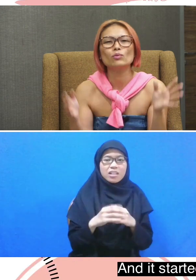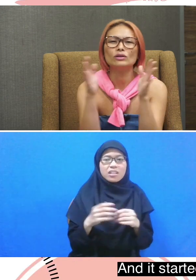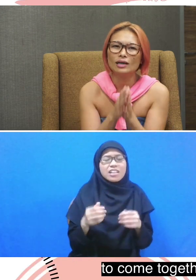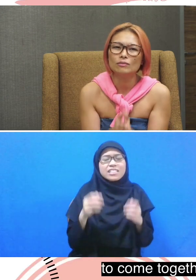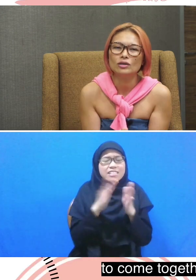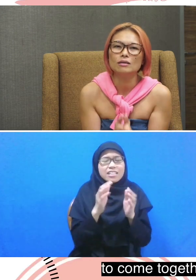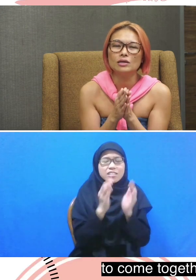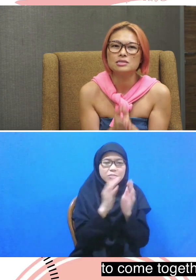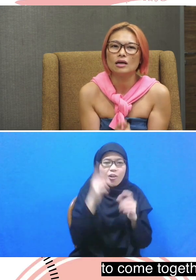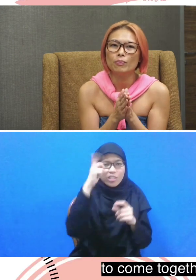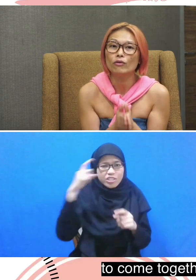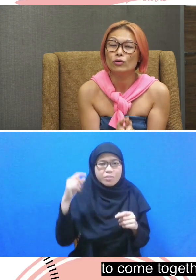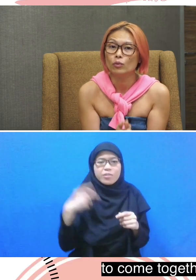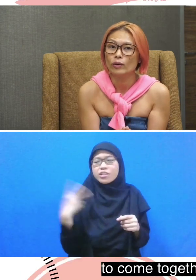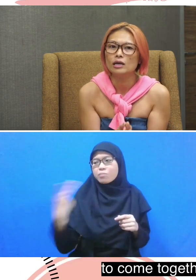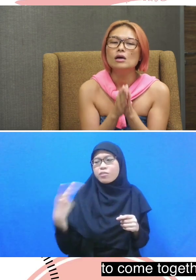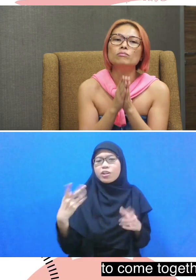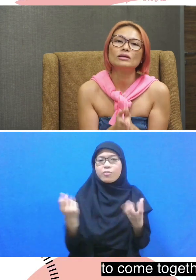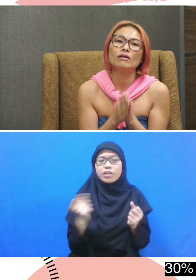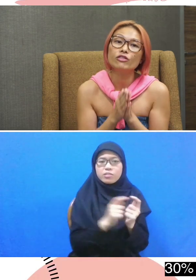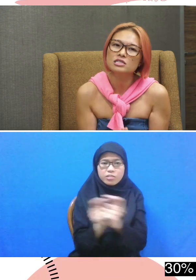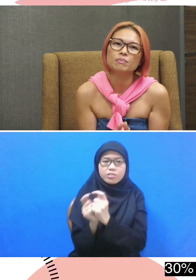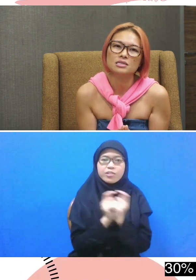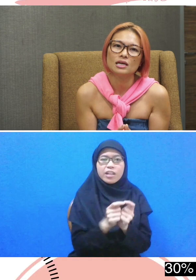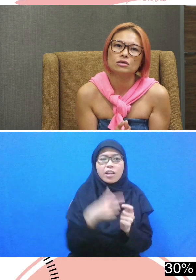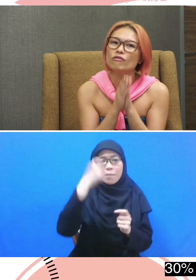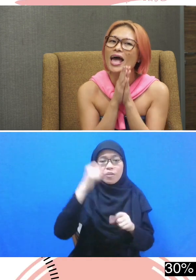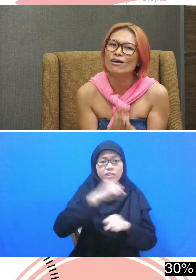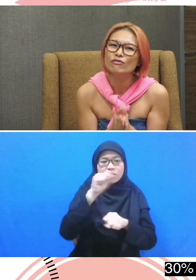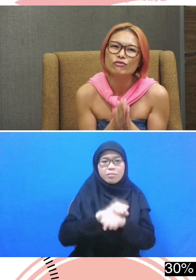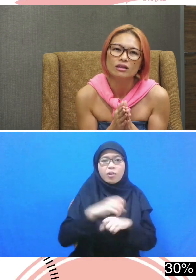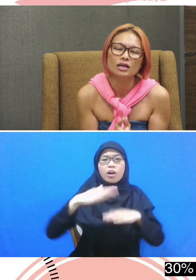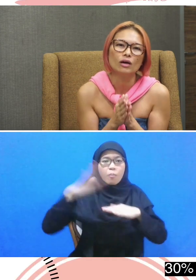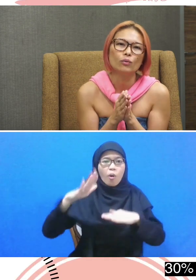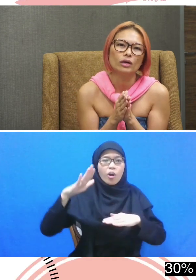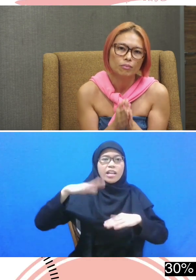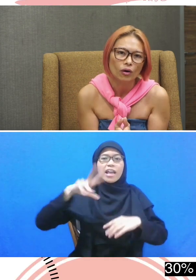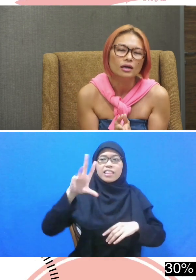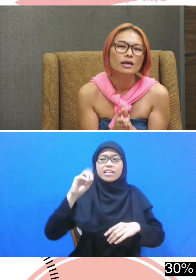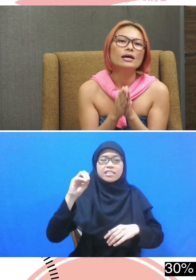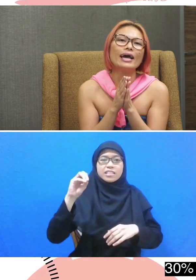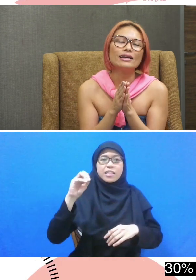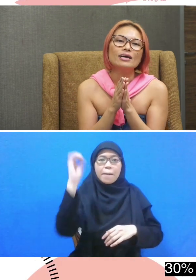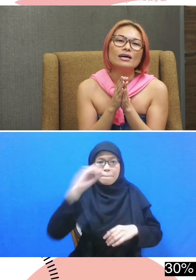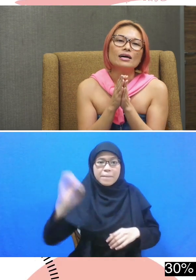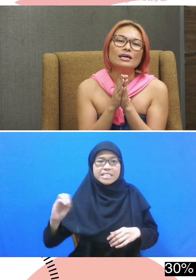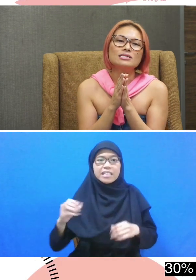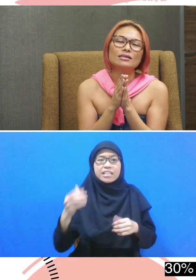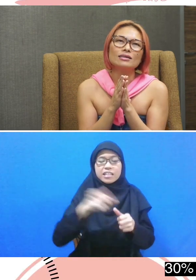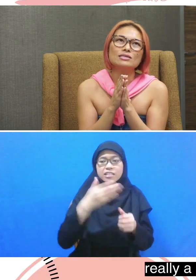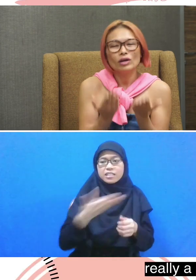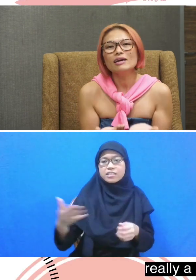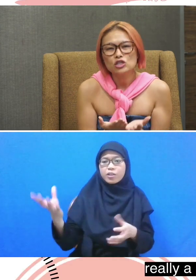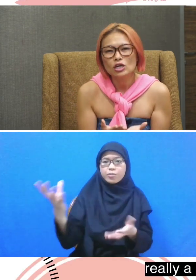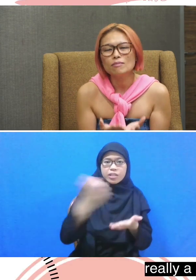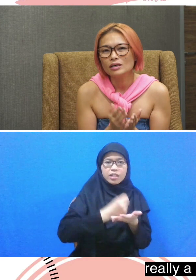us wanting to come together, because Singapore throws away more than 30% of everything that we import. And